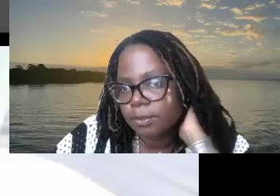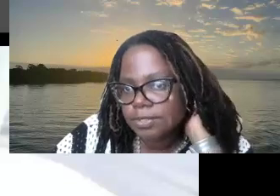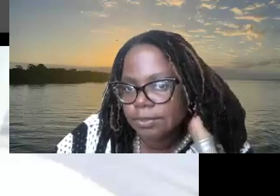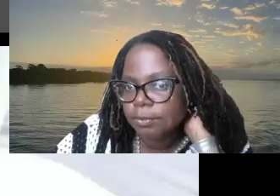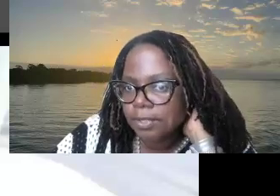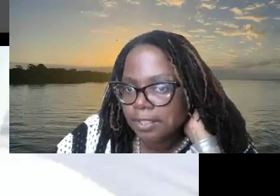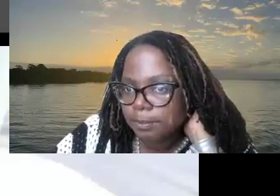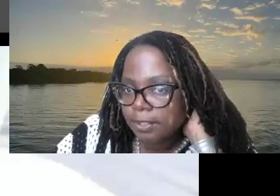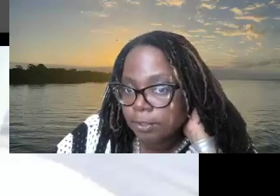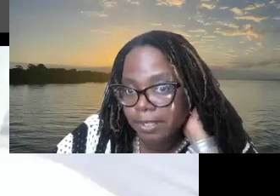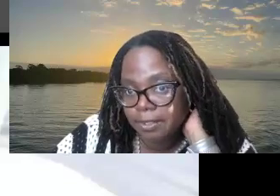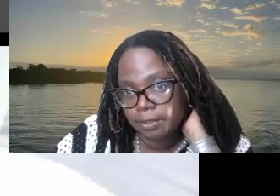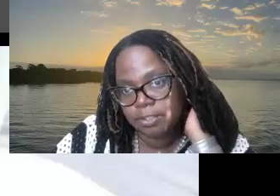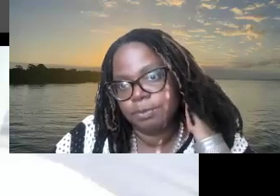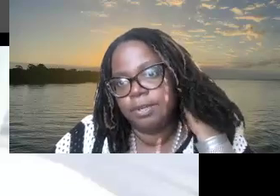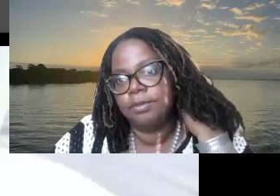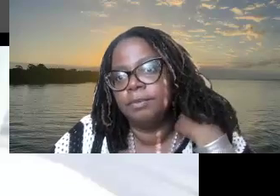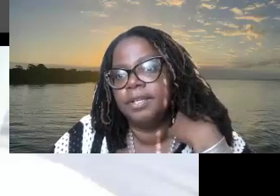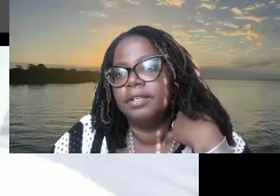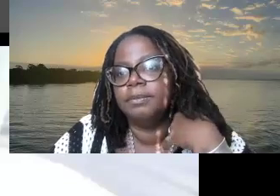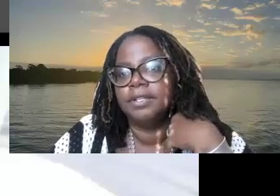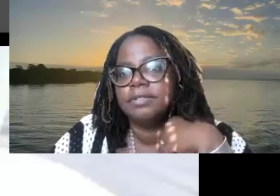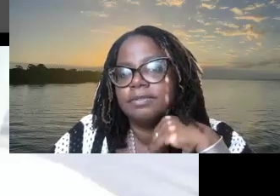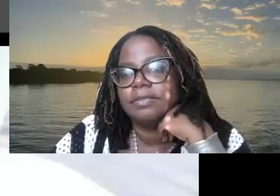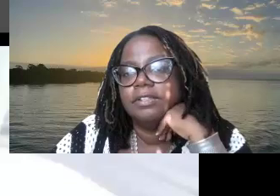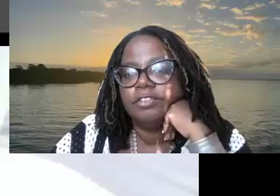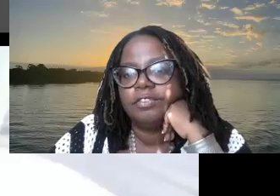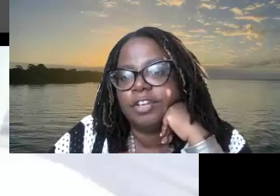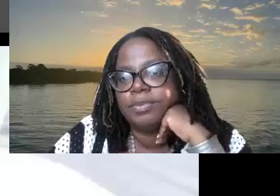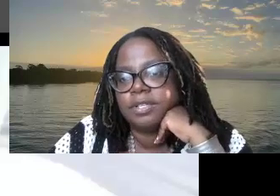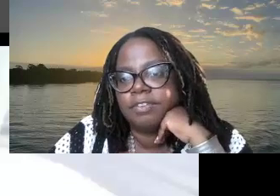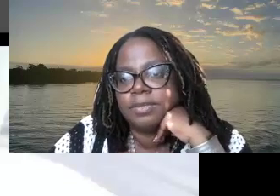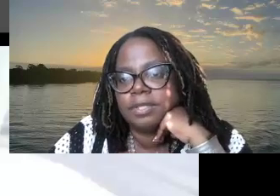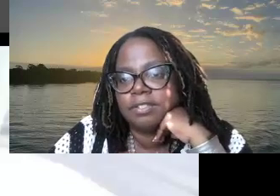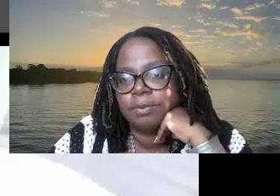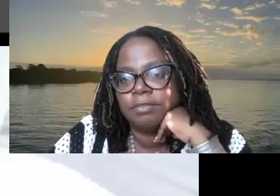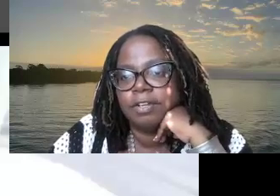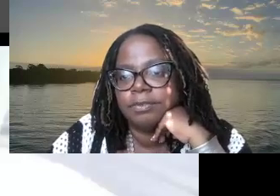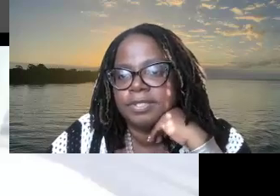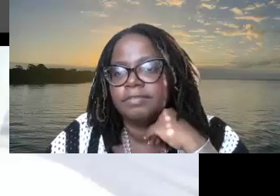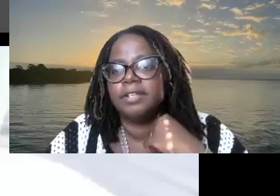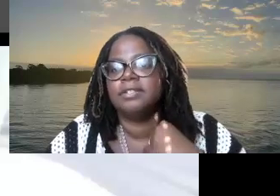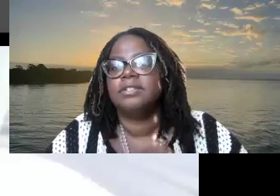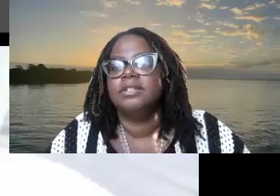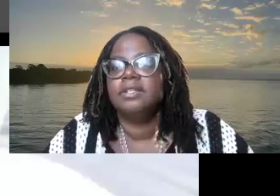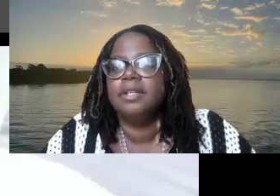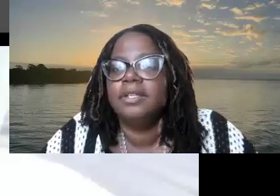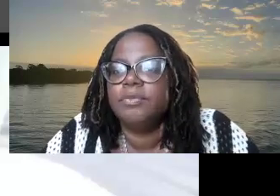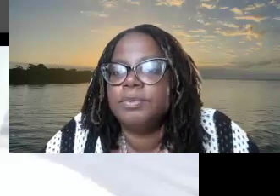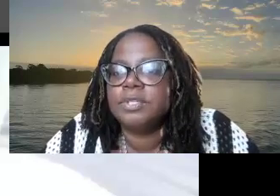And women in the US are more likely to be killed by an intimate partner than by anyone else. 55% of homicides of women involved in domestic